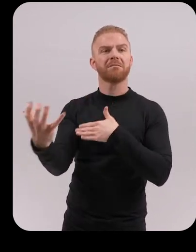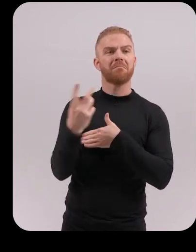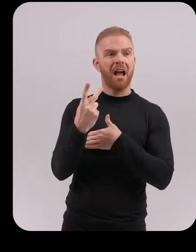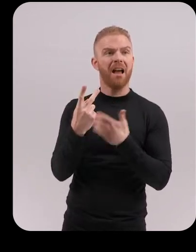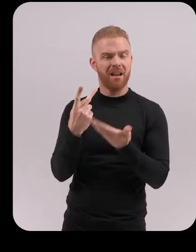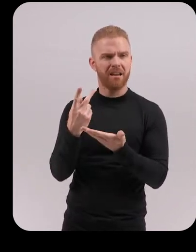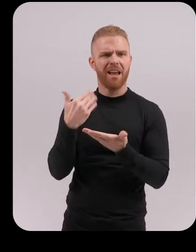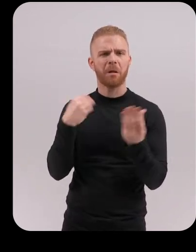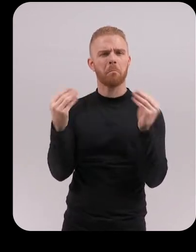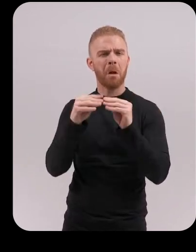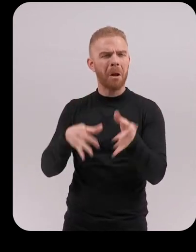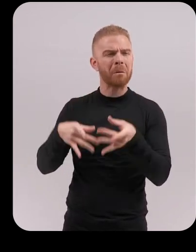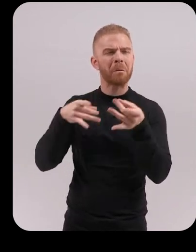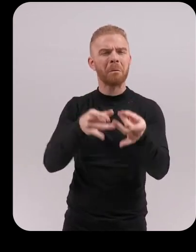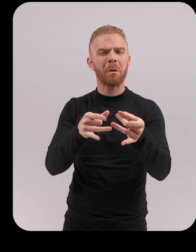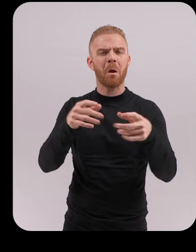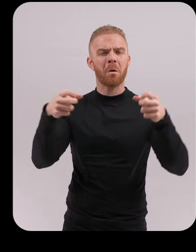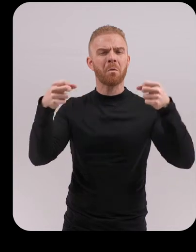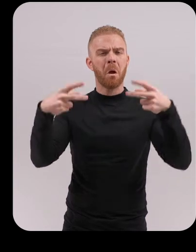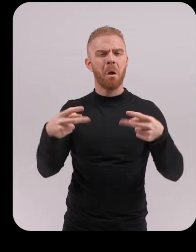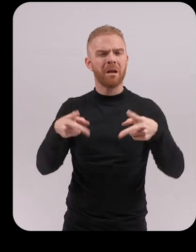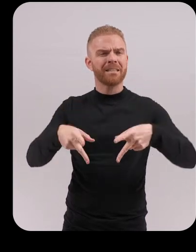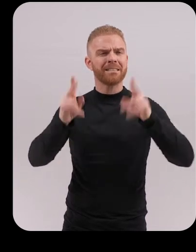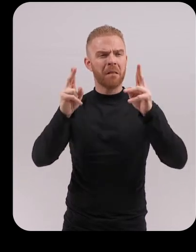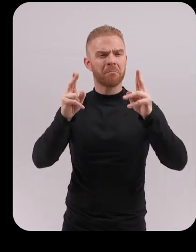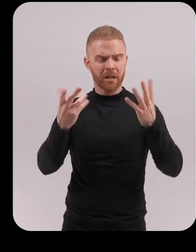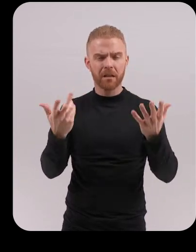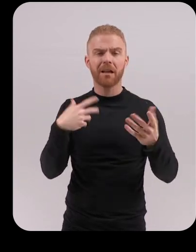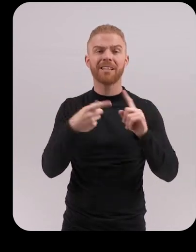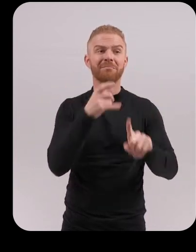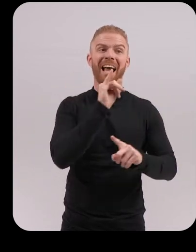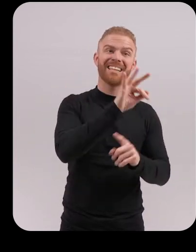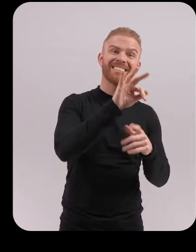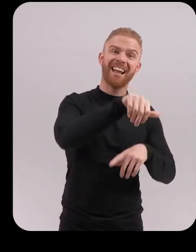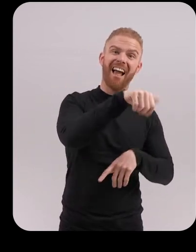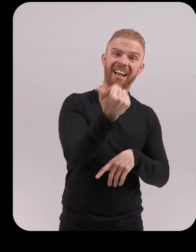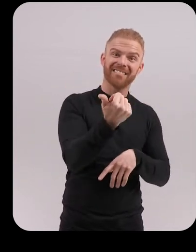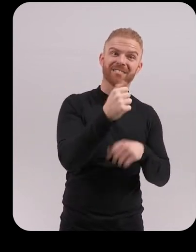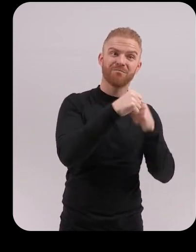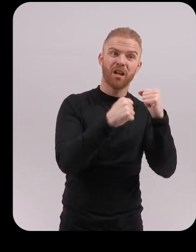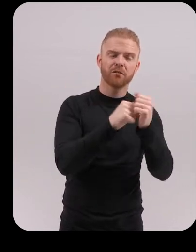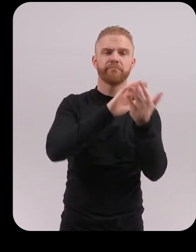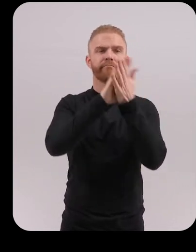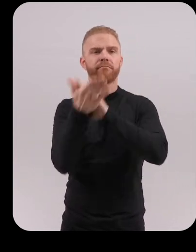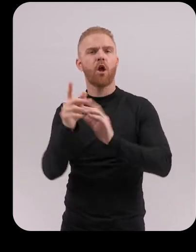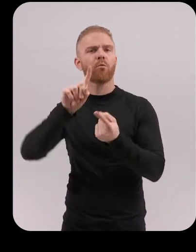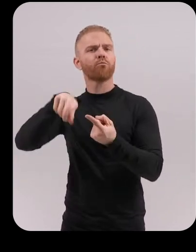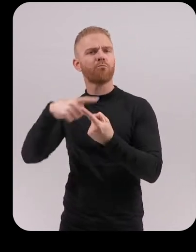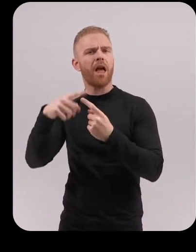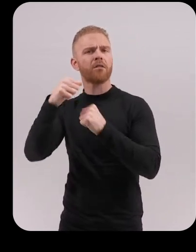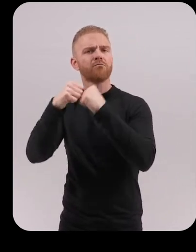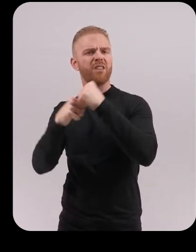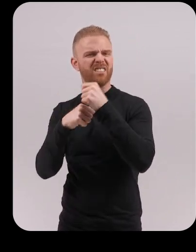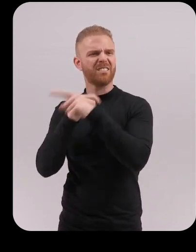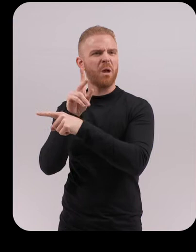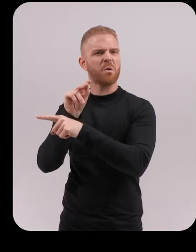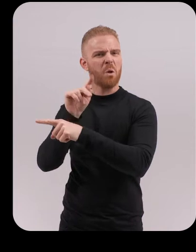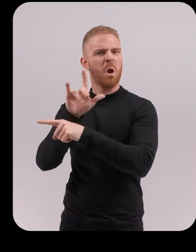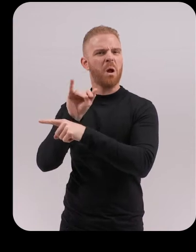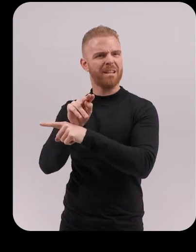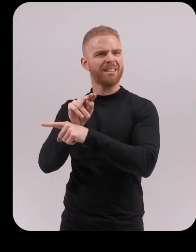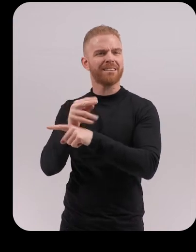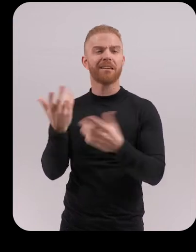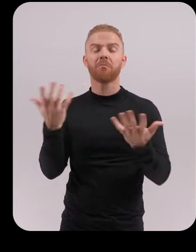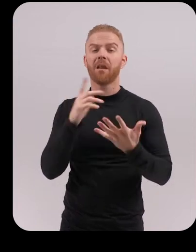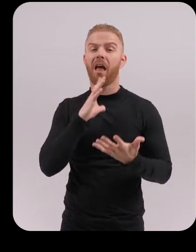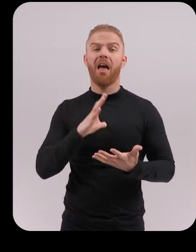I have a more optimized code snippet, going from an if-else structure to a more efficient when structure in Kotlin. Now, what is also great